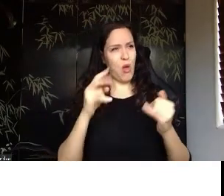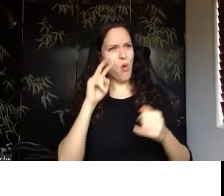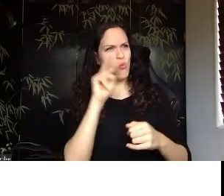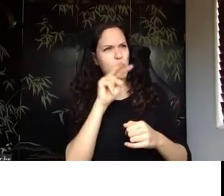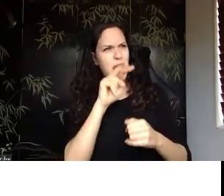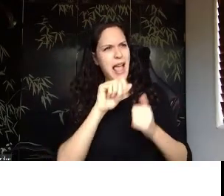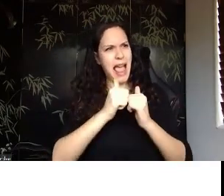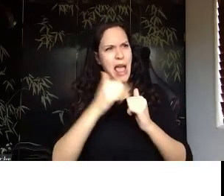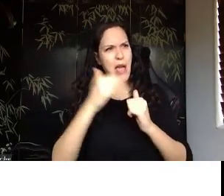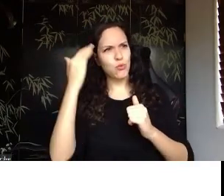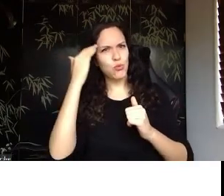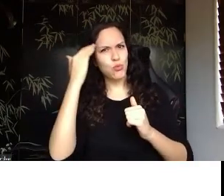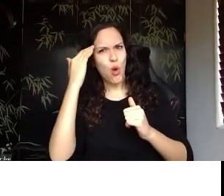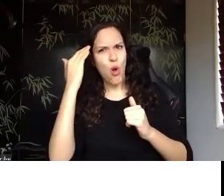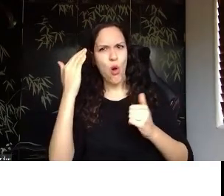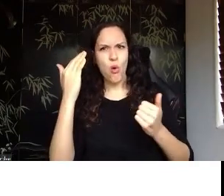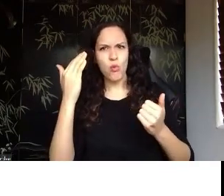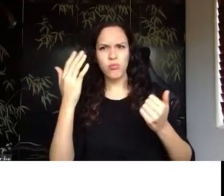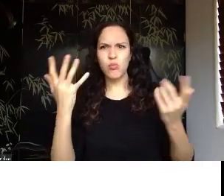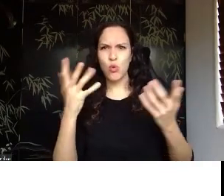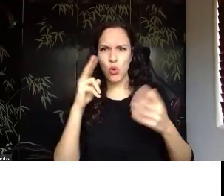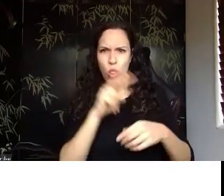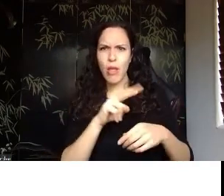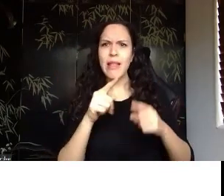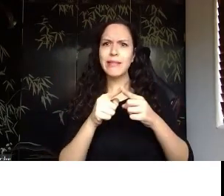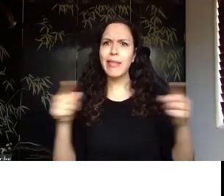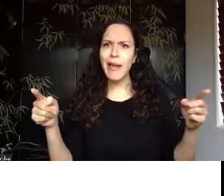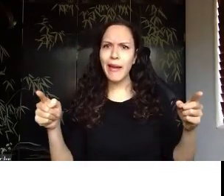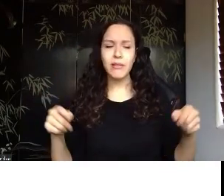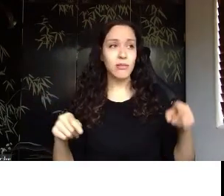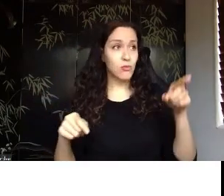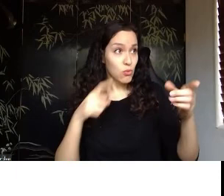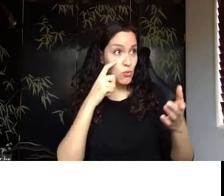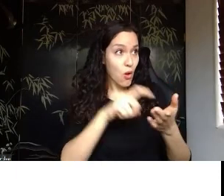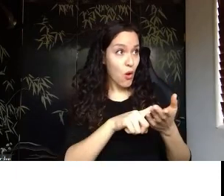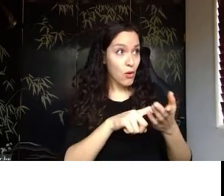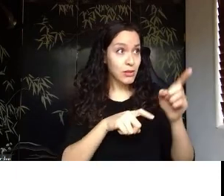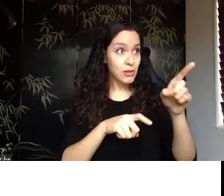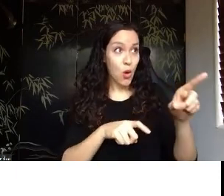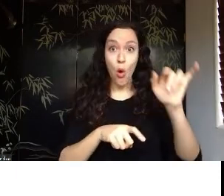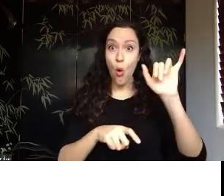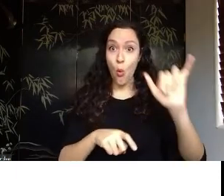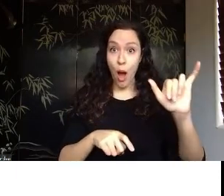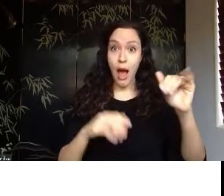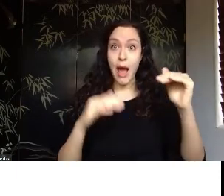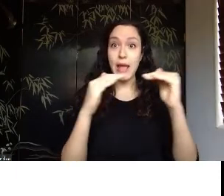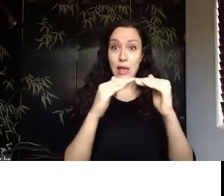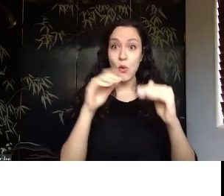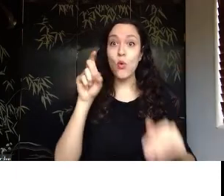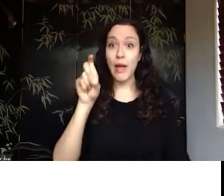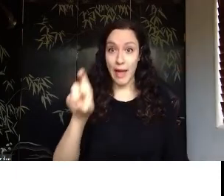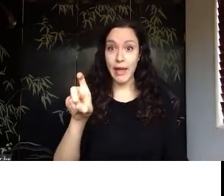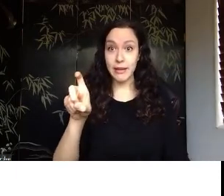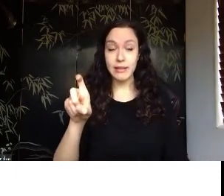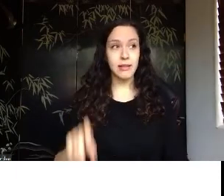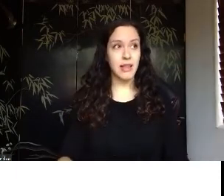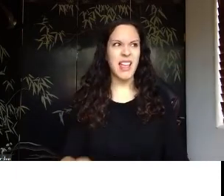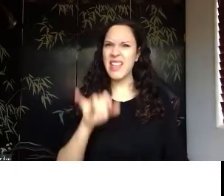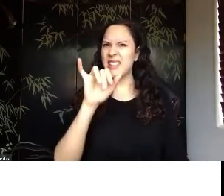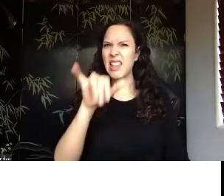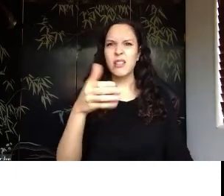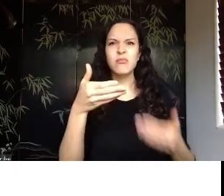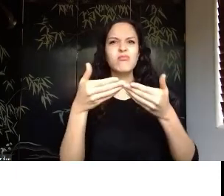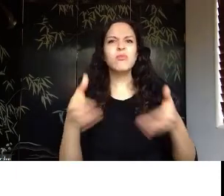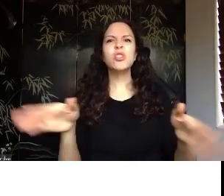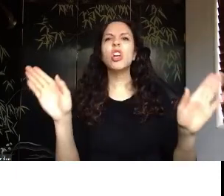is a line? If you notice, this is y equals x. That's the equation, the general equation of a